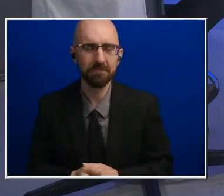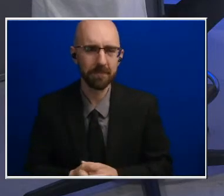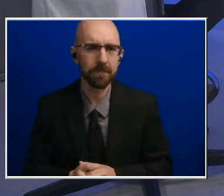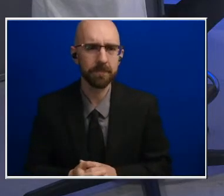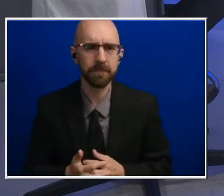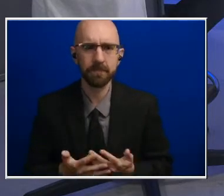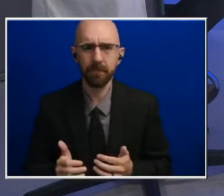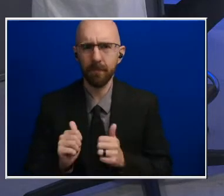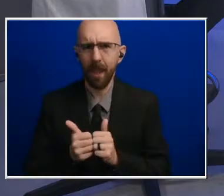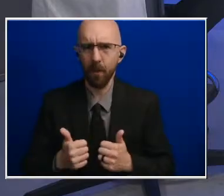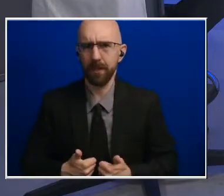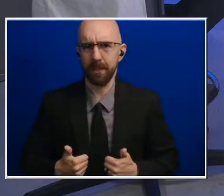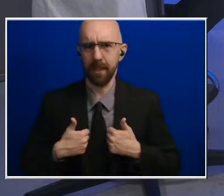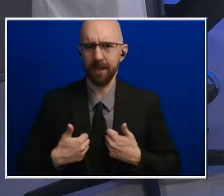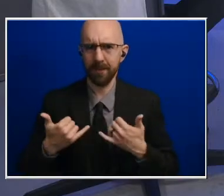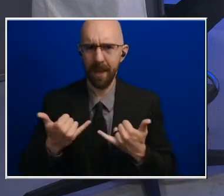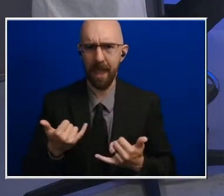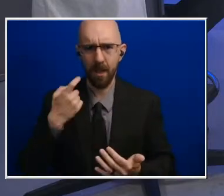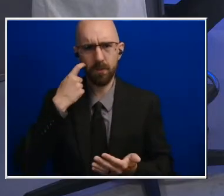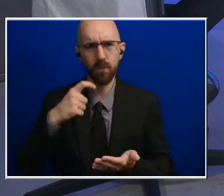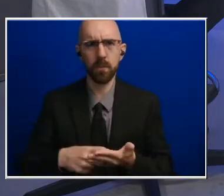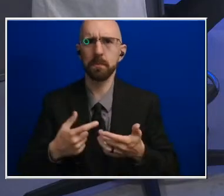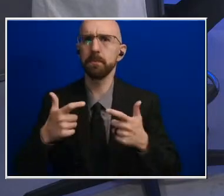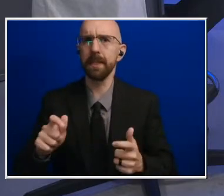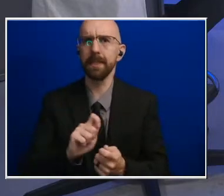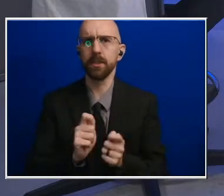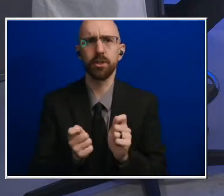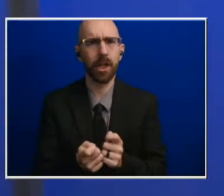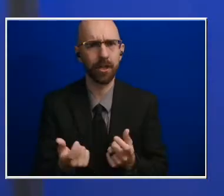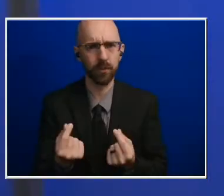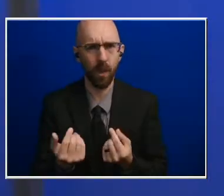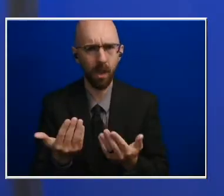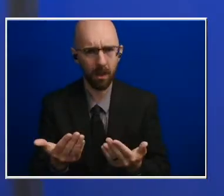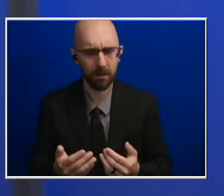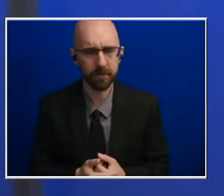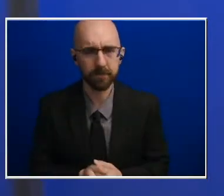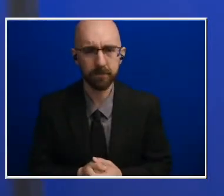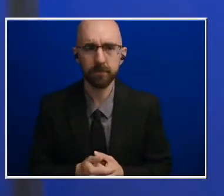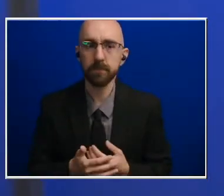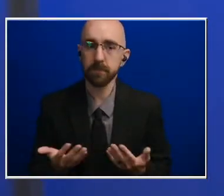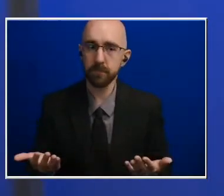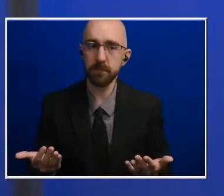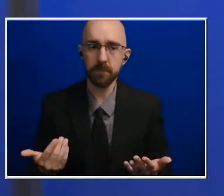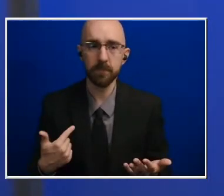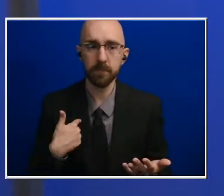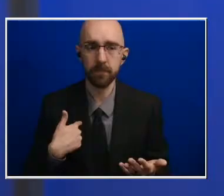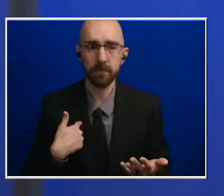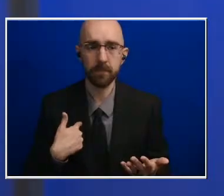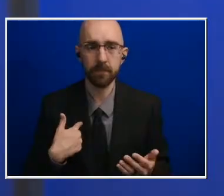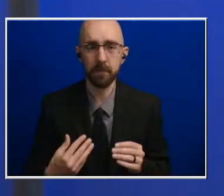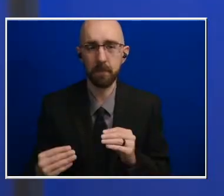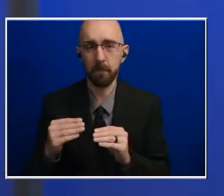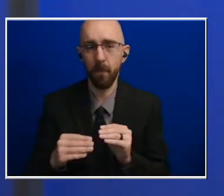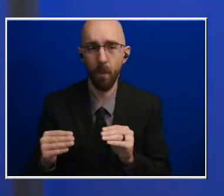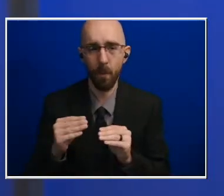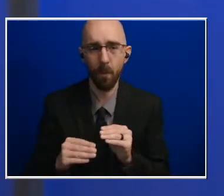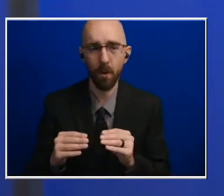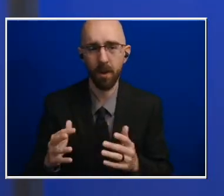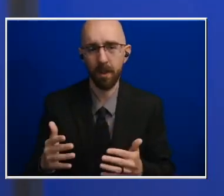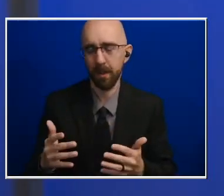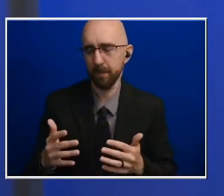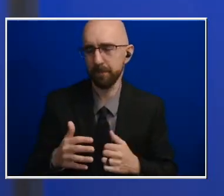now? What are you noticing the biggest changes for you? Well, I'm getting more, feeling